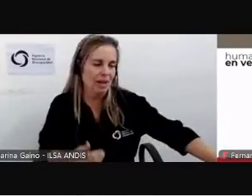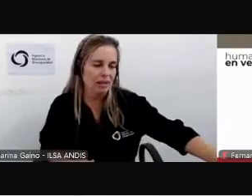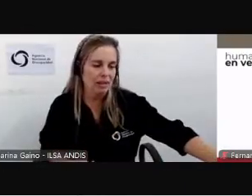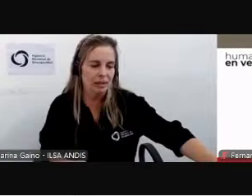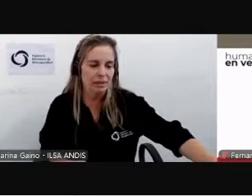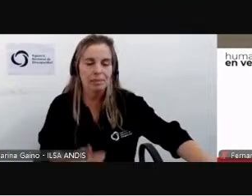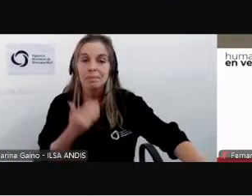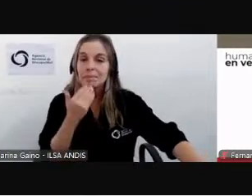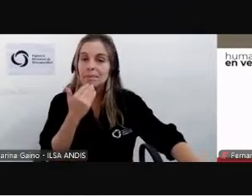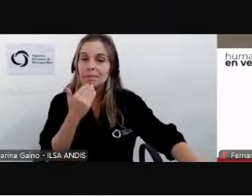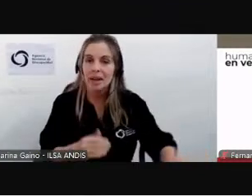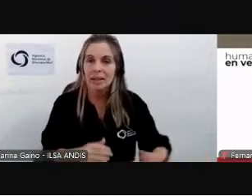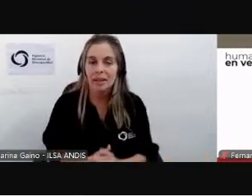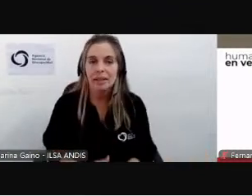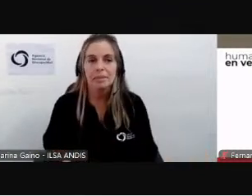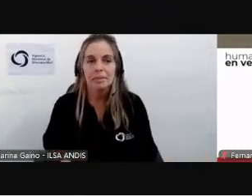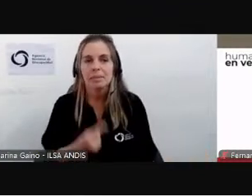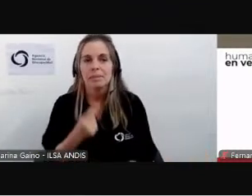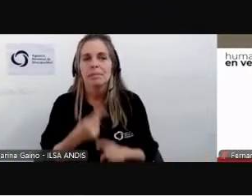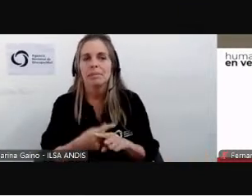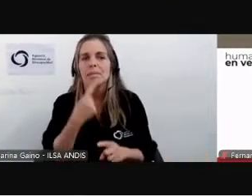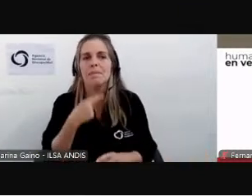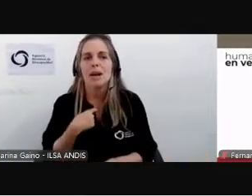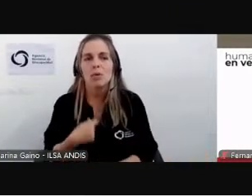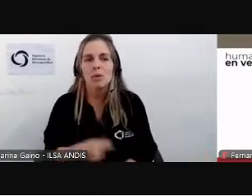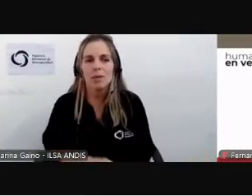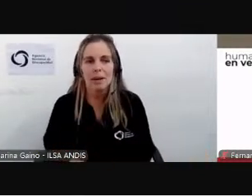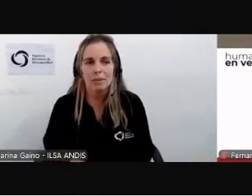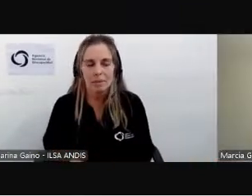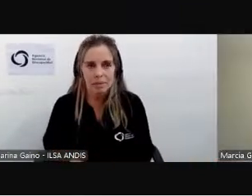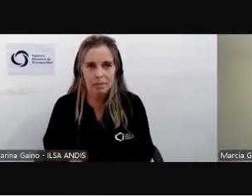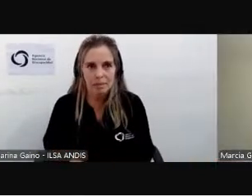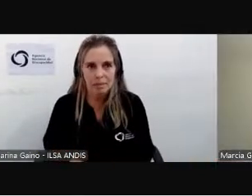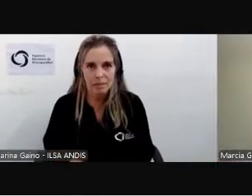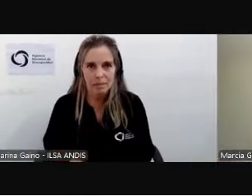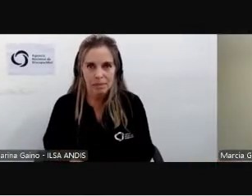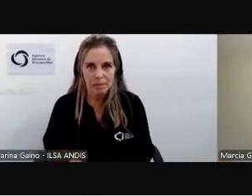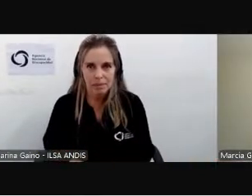Thank you so much for the question.